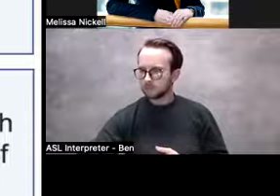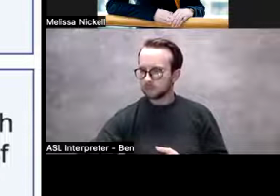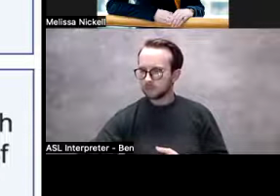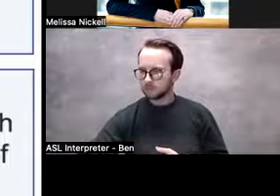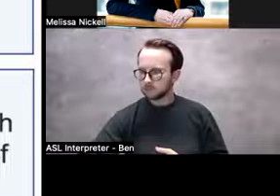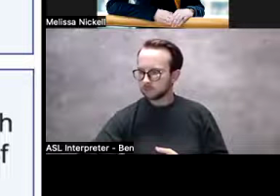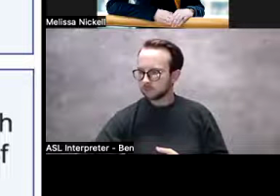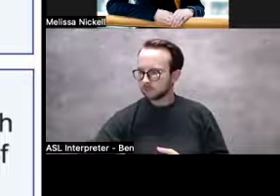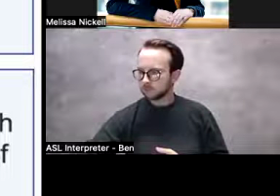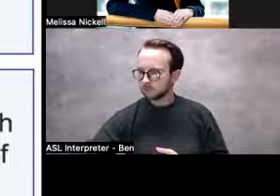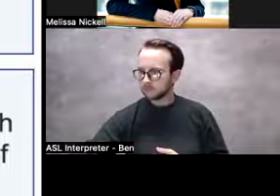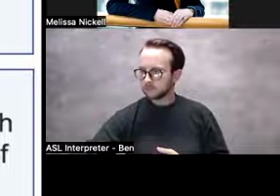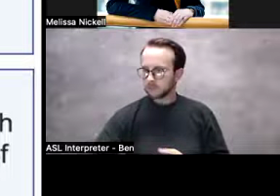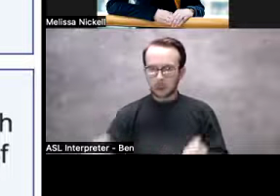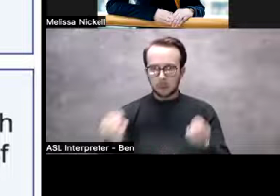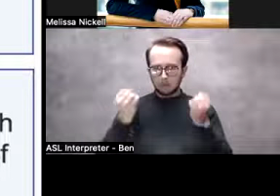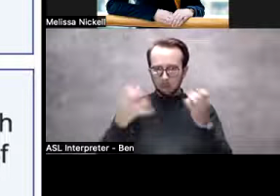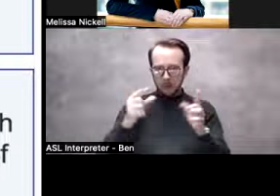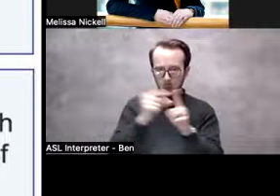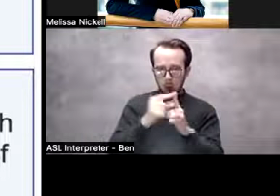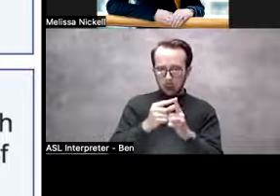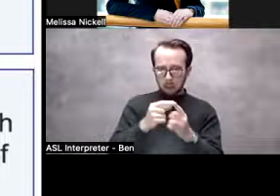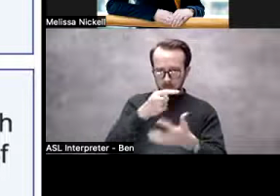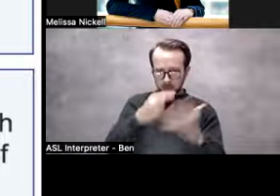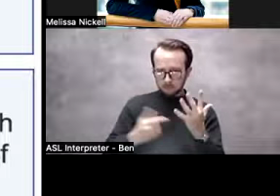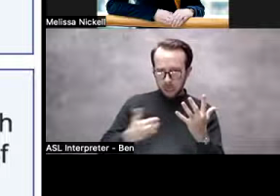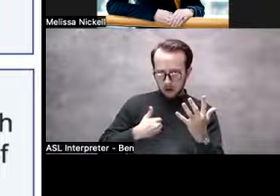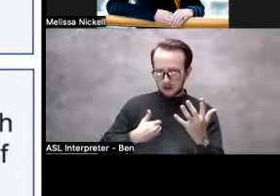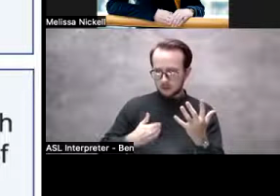but really just to go over this a little bit,